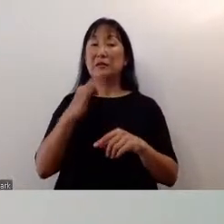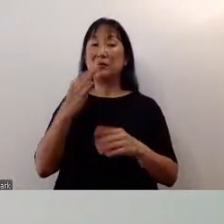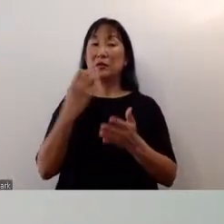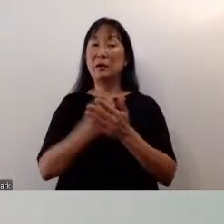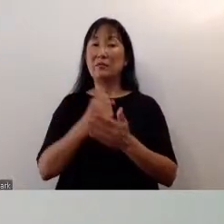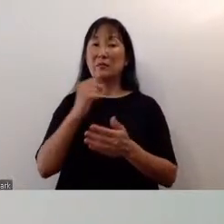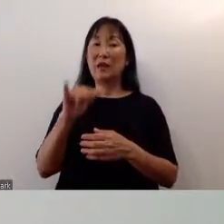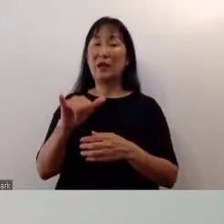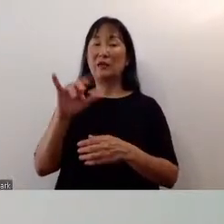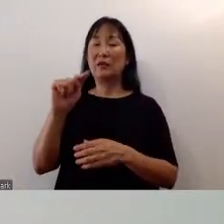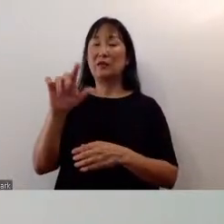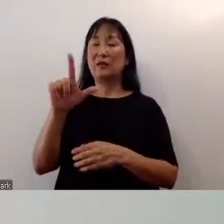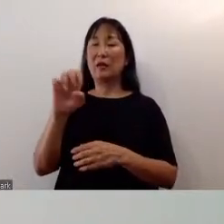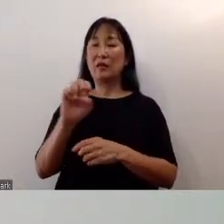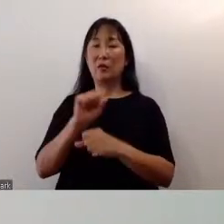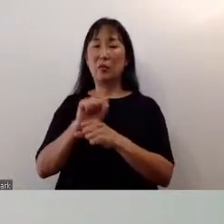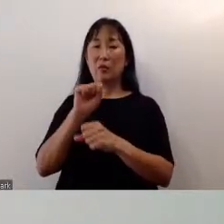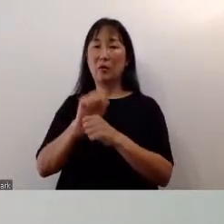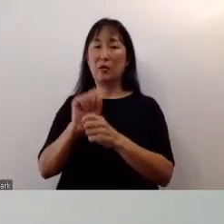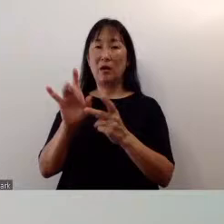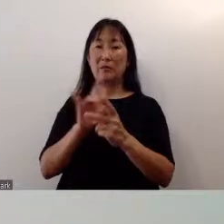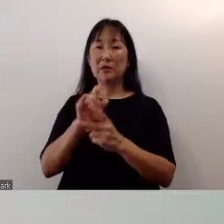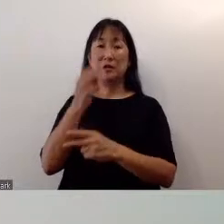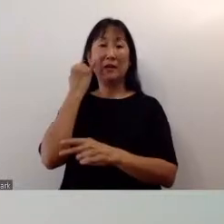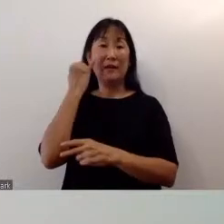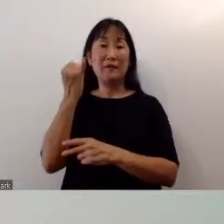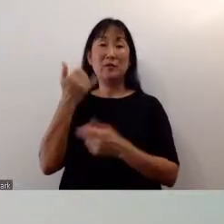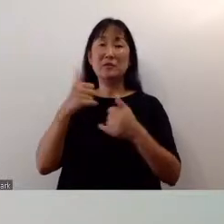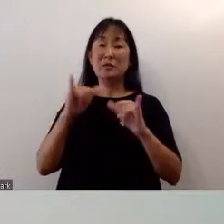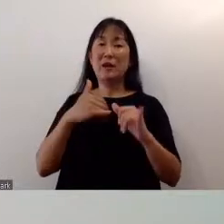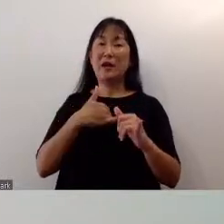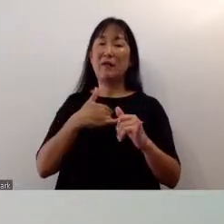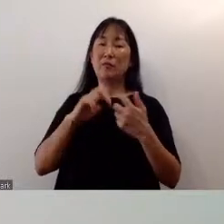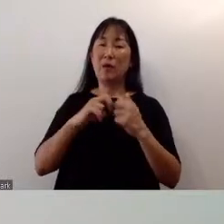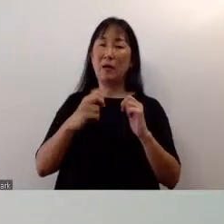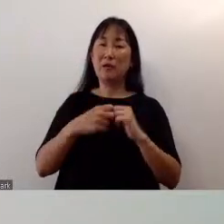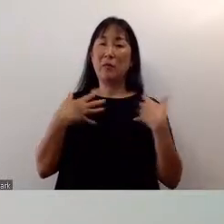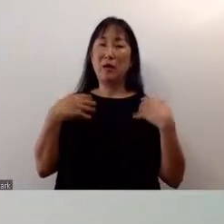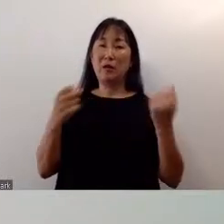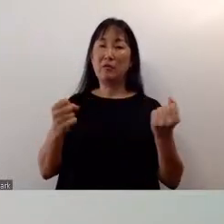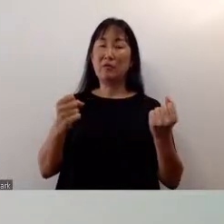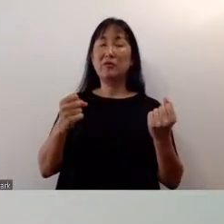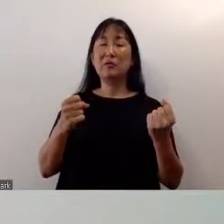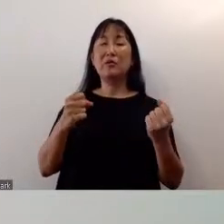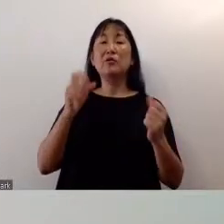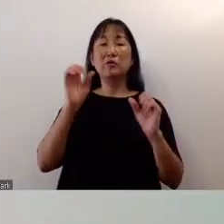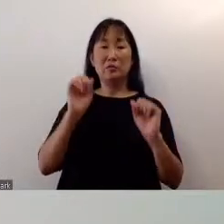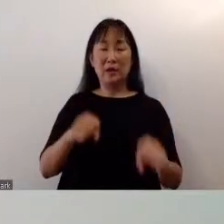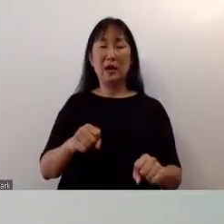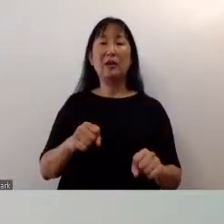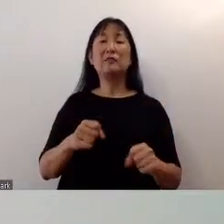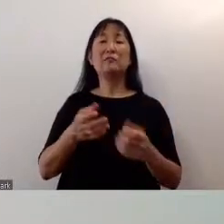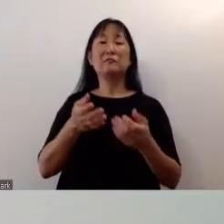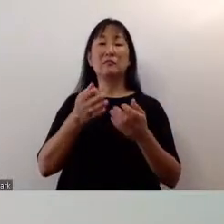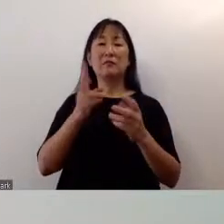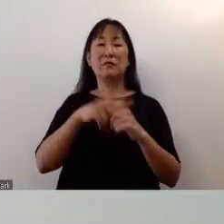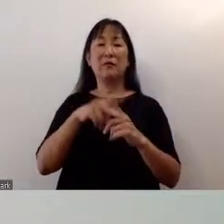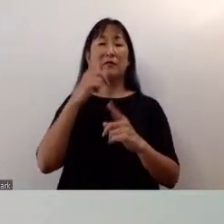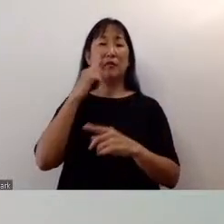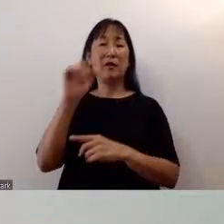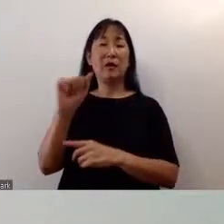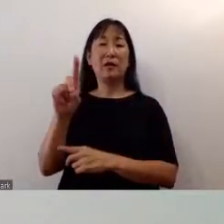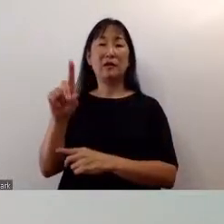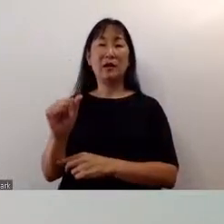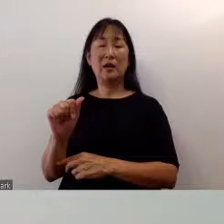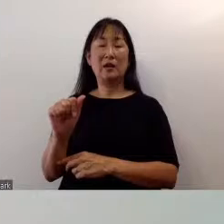option right now or not. And if you still have a health condition that you need to have addressed, you could pursue an ADA. And what you do is you